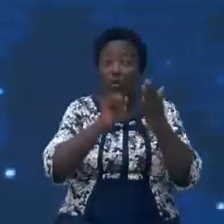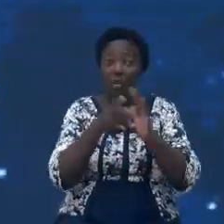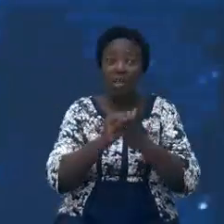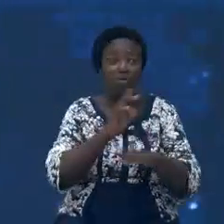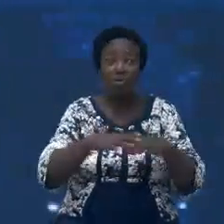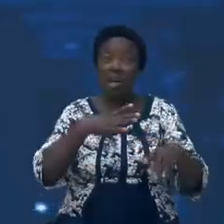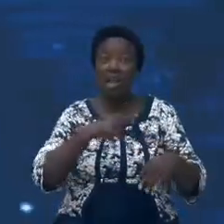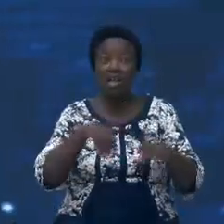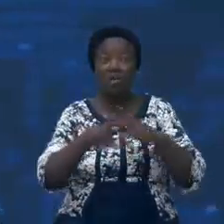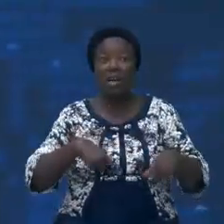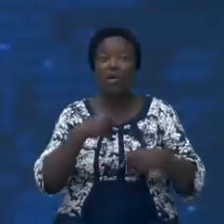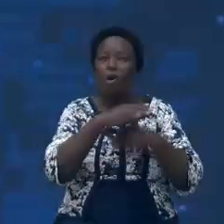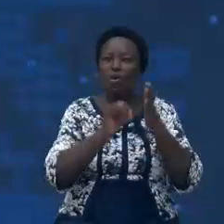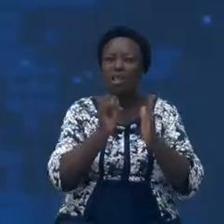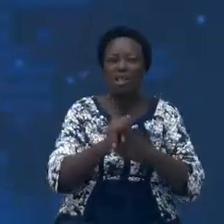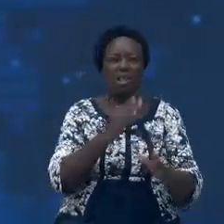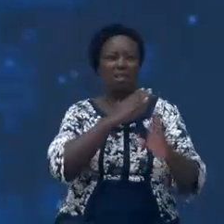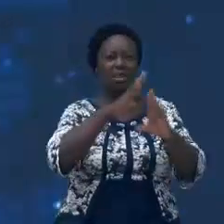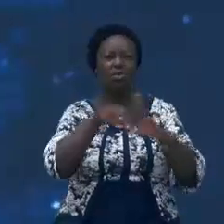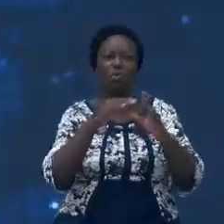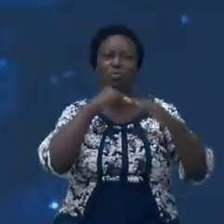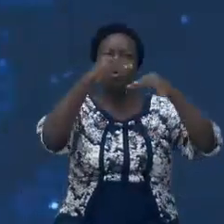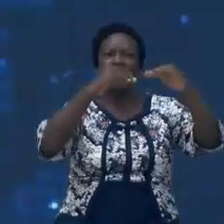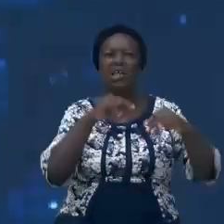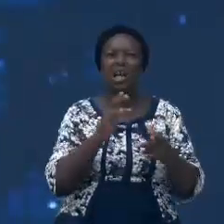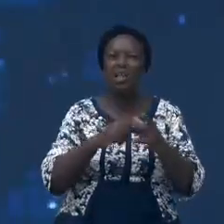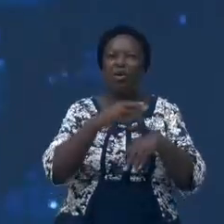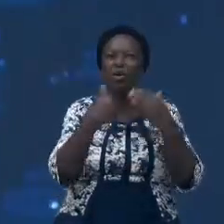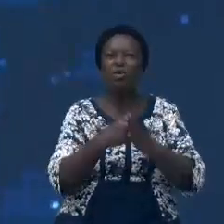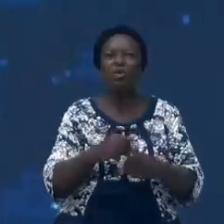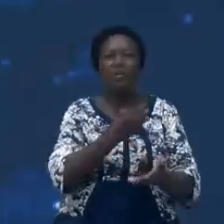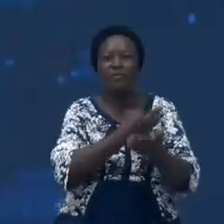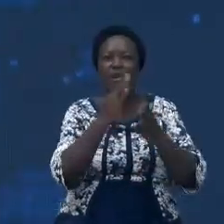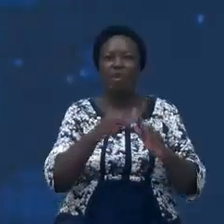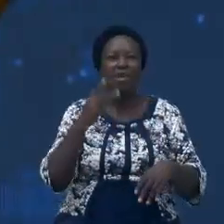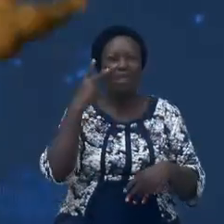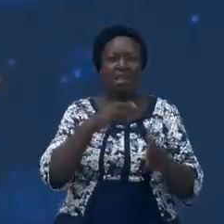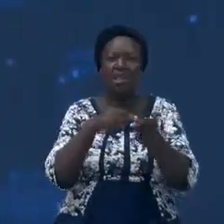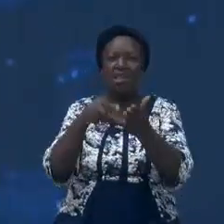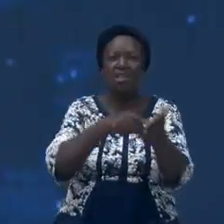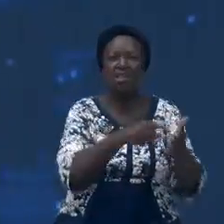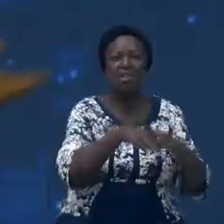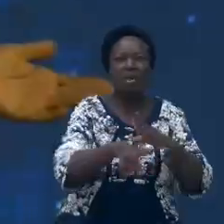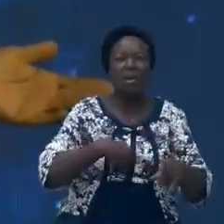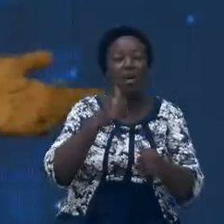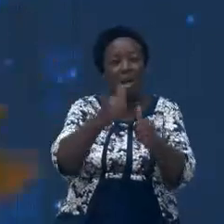you don't like in your life, all those things that are hindering your progress, and all the